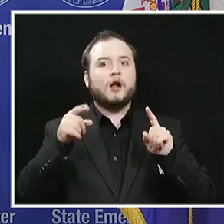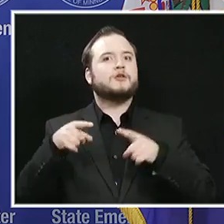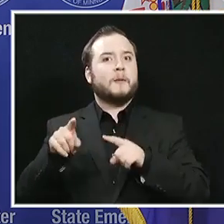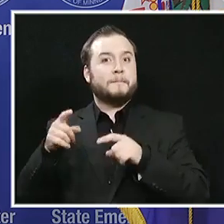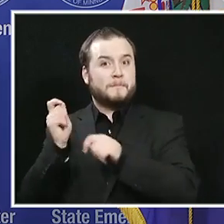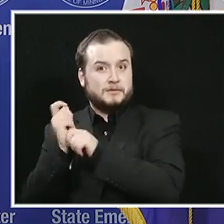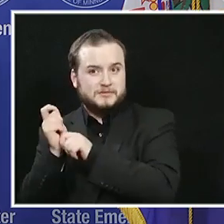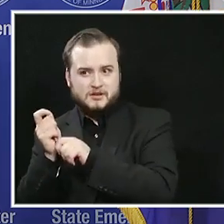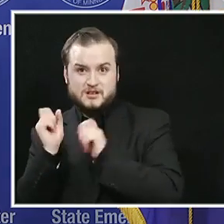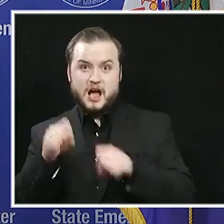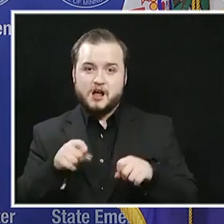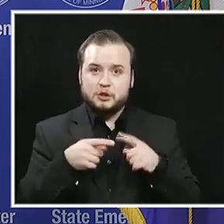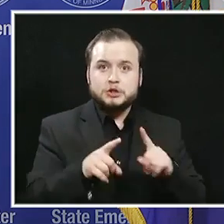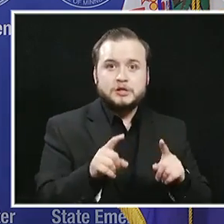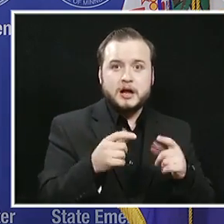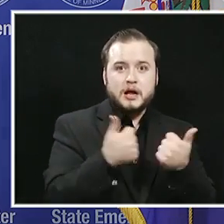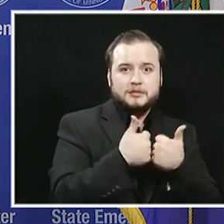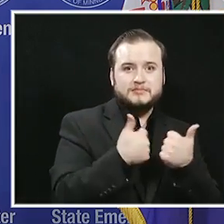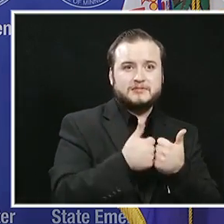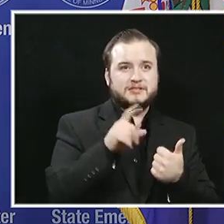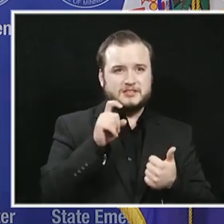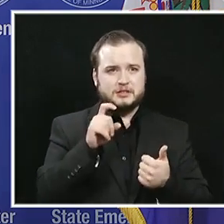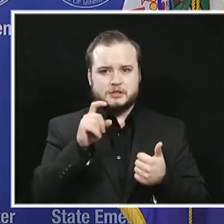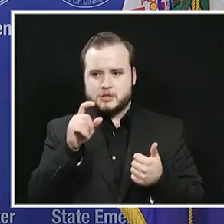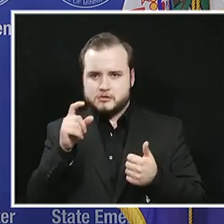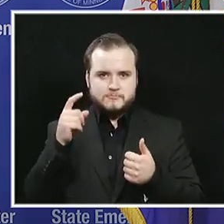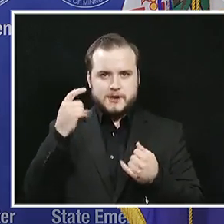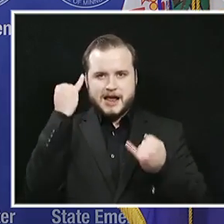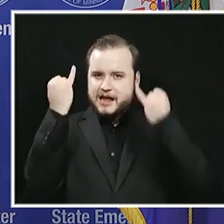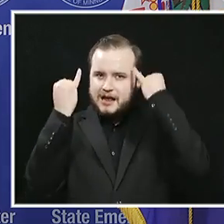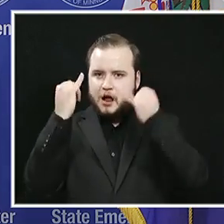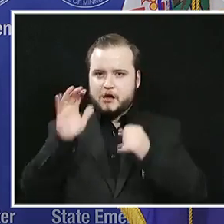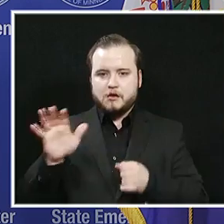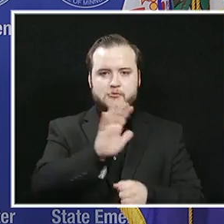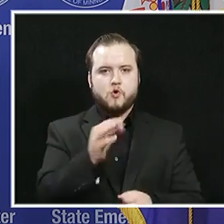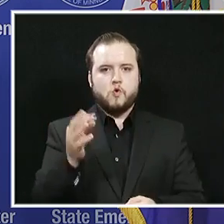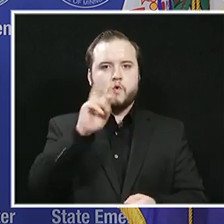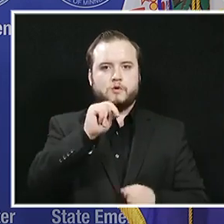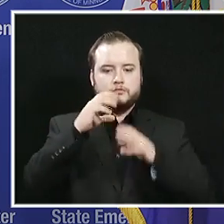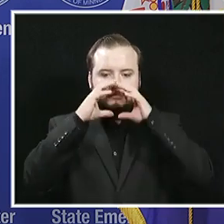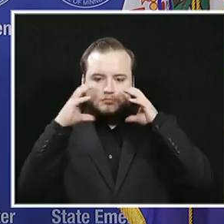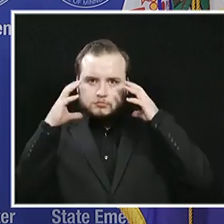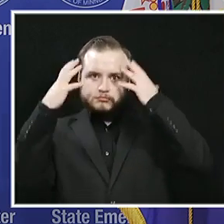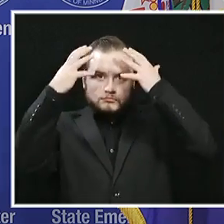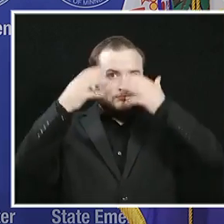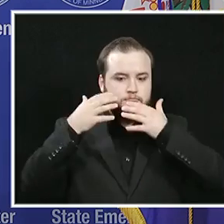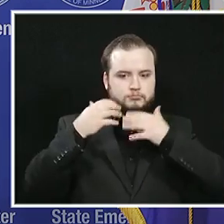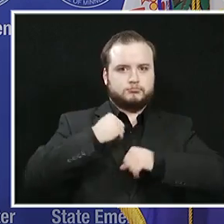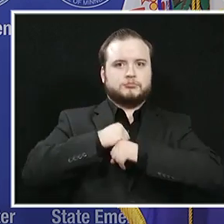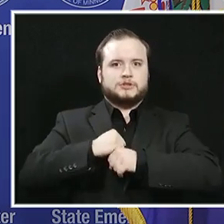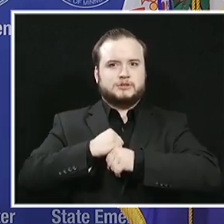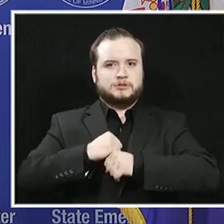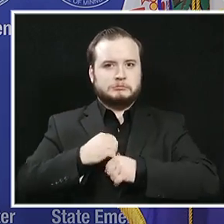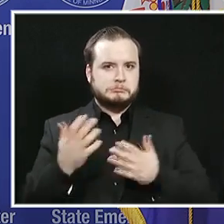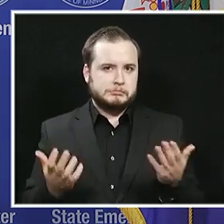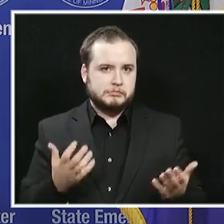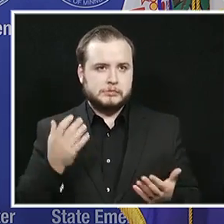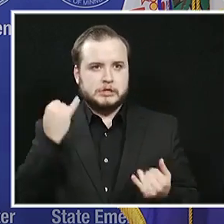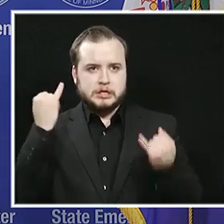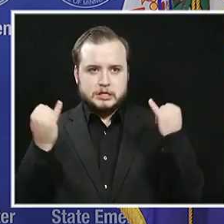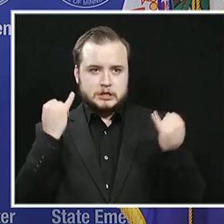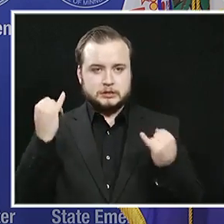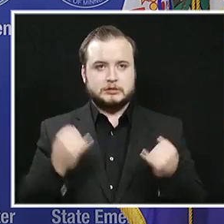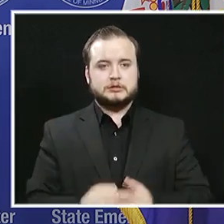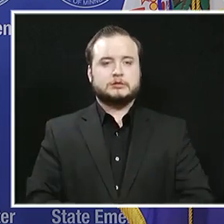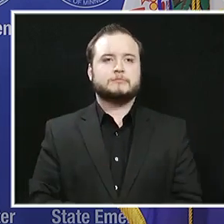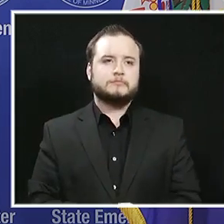are the smart things that we have to think about, because we got to live with this for a while until we get those therapeutics and vaccines. And I've said from the very beginning and continue to